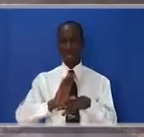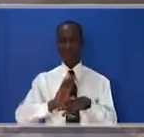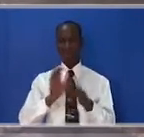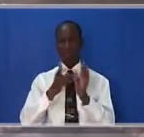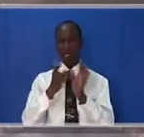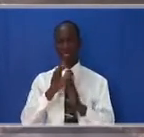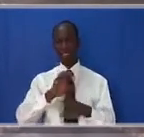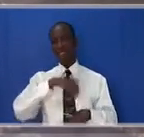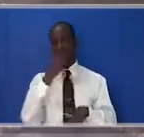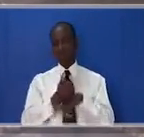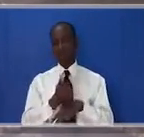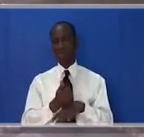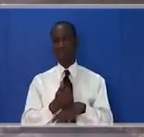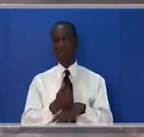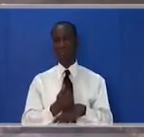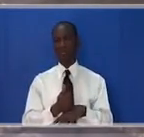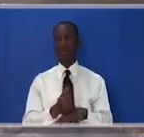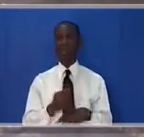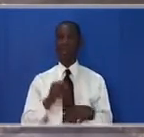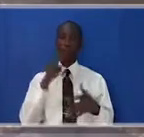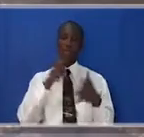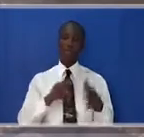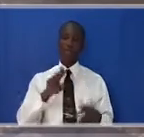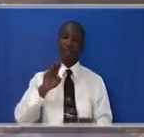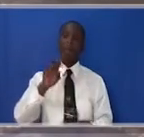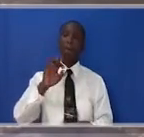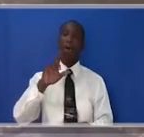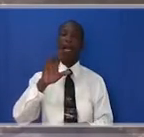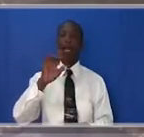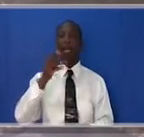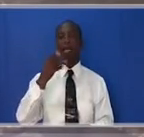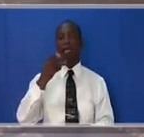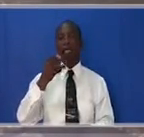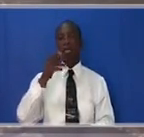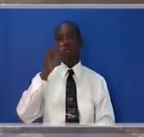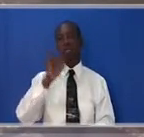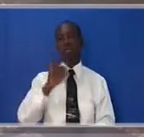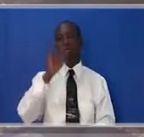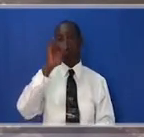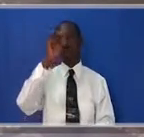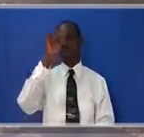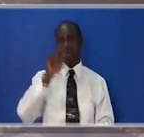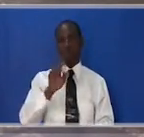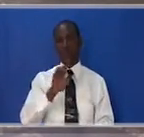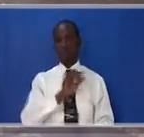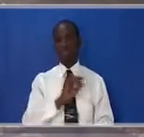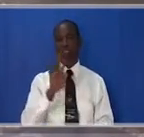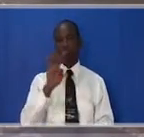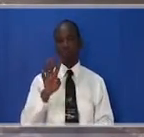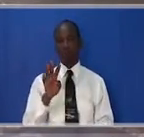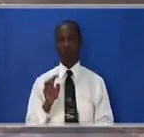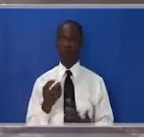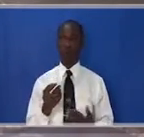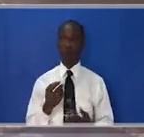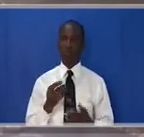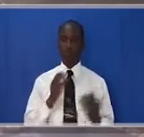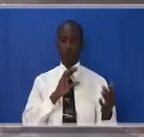we have Malachi chapter 4, verse 4. Now, what did you do? Acts chapter 2, verse 42. Woman soon sooner, and